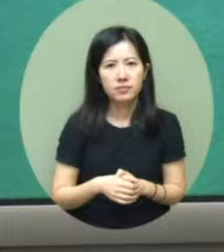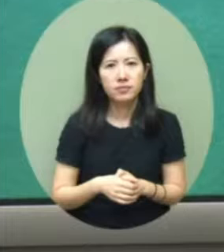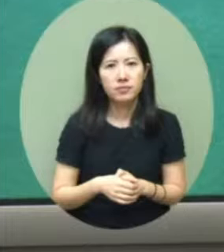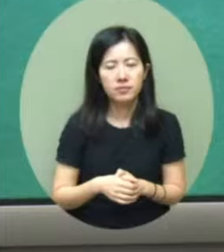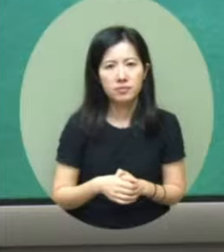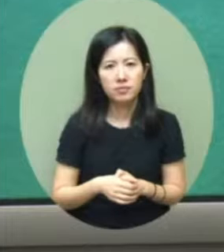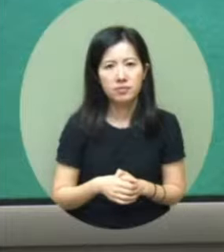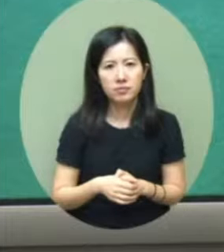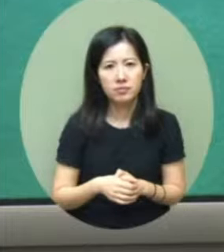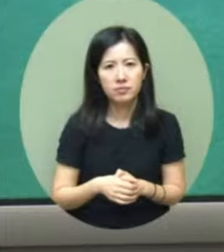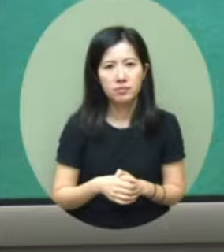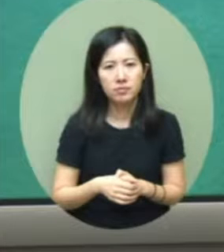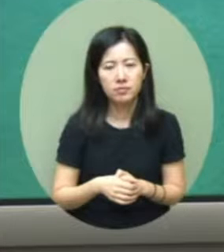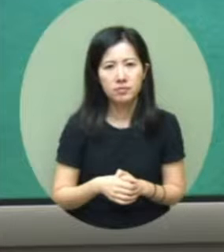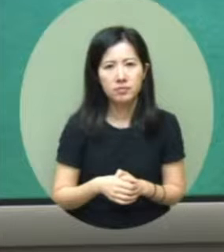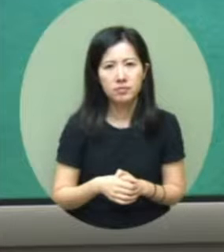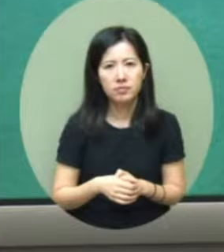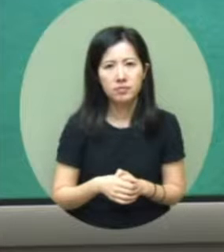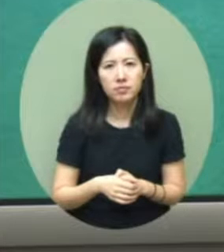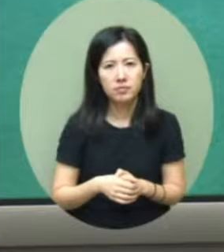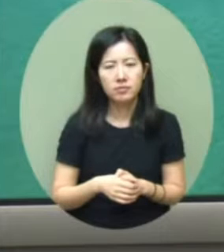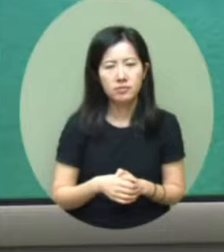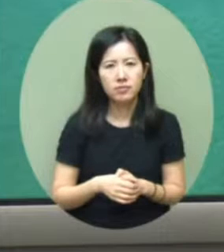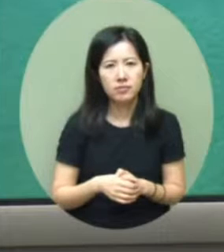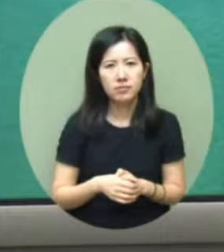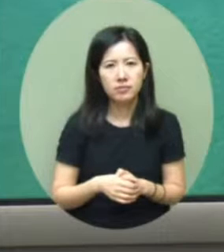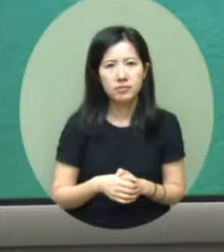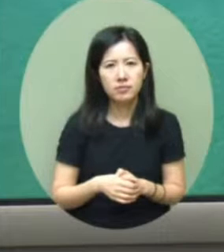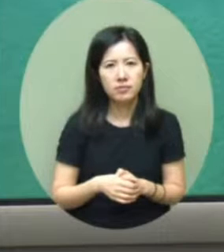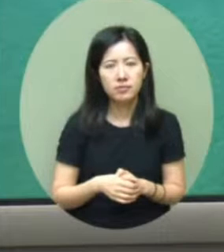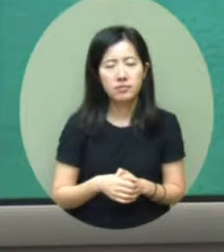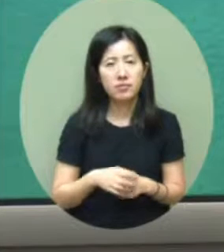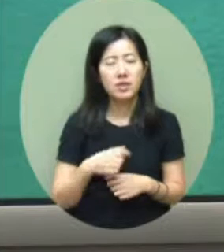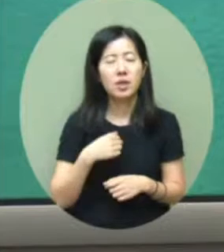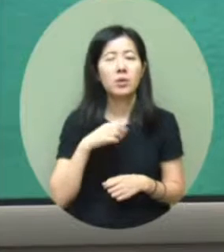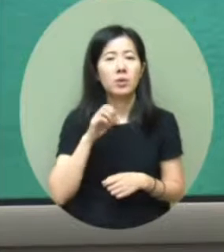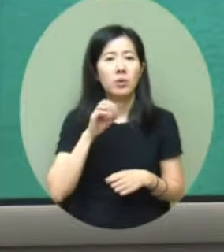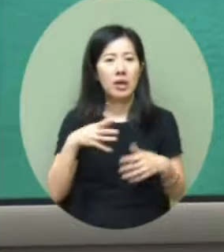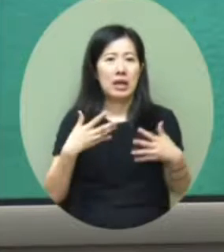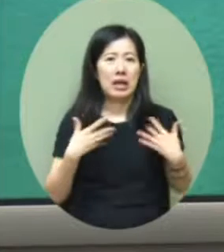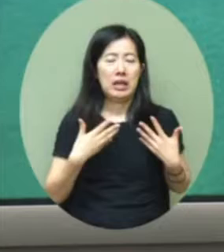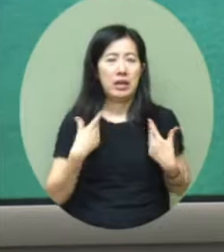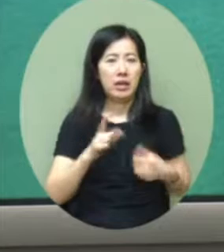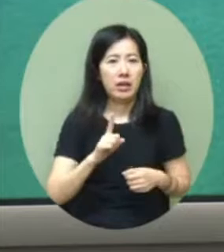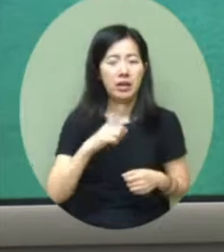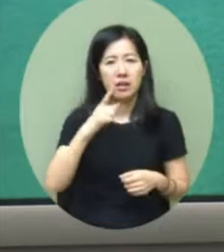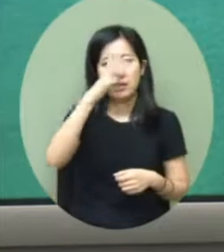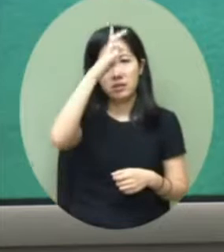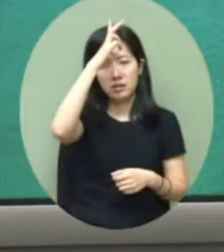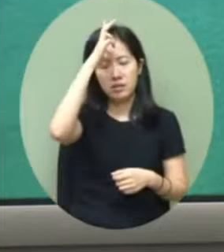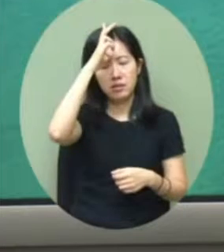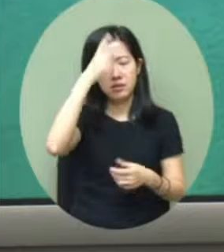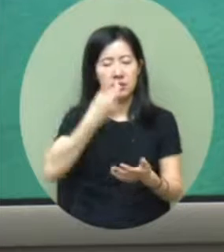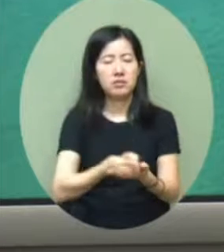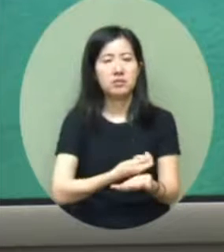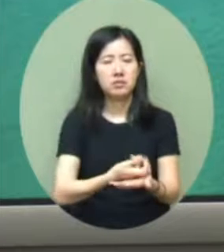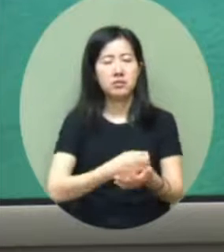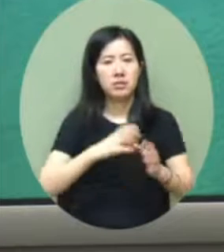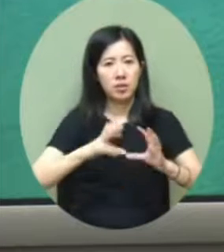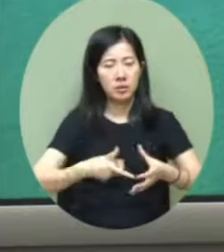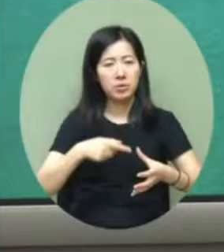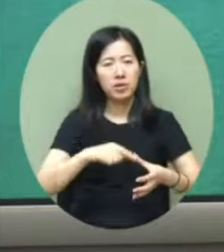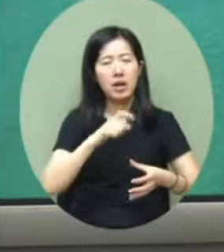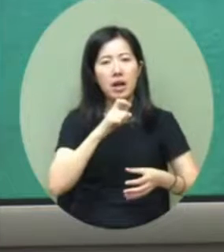CSTB has long to make arrangement to ensure that we have comprehensive